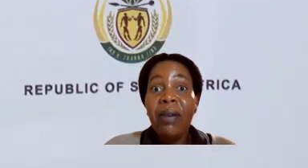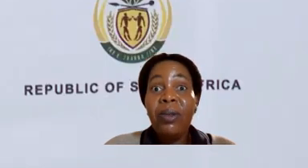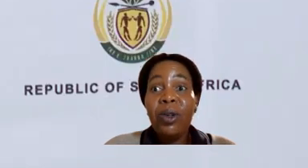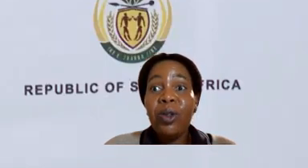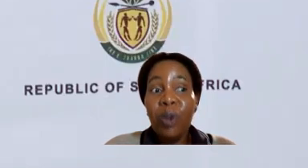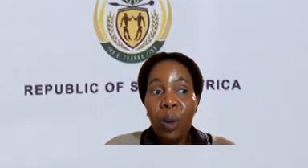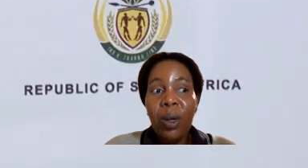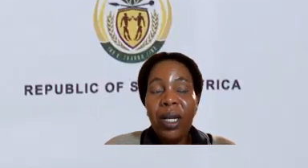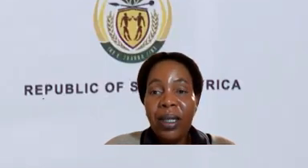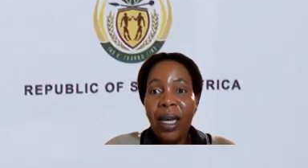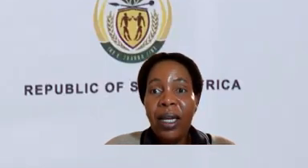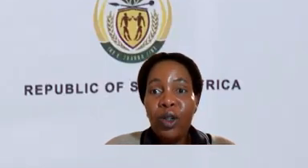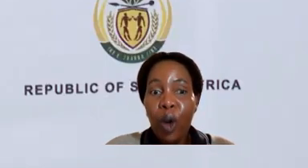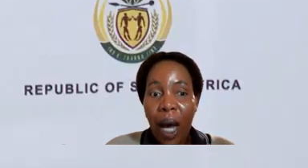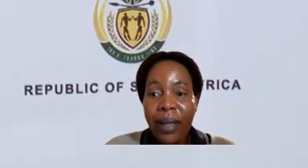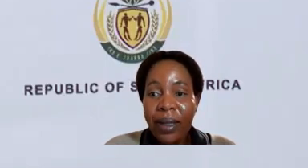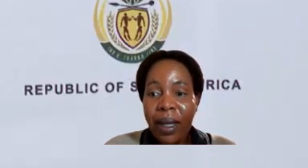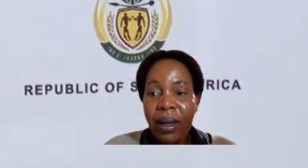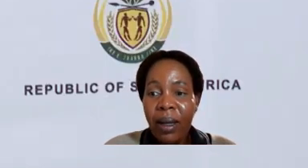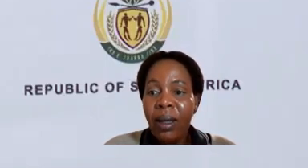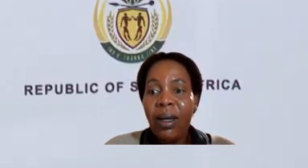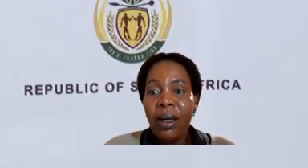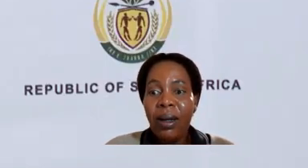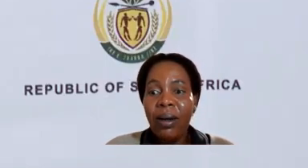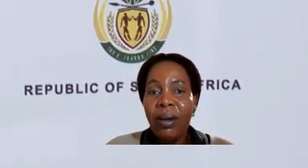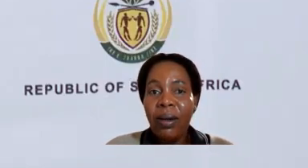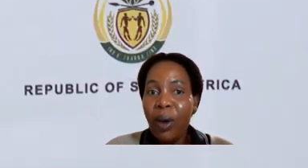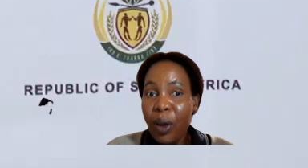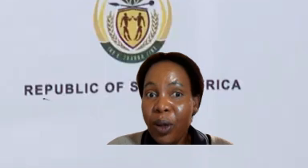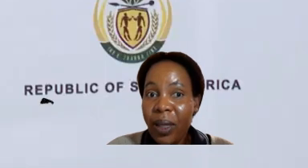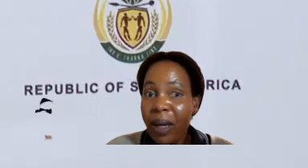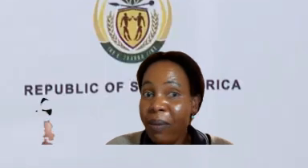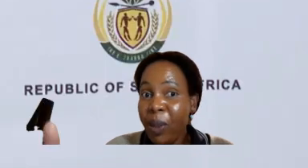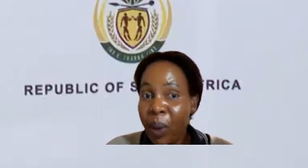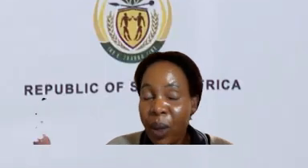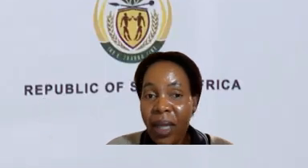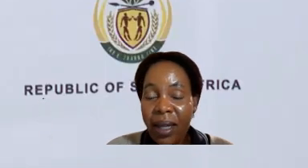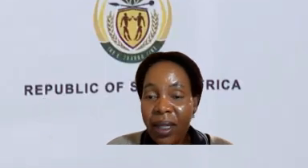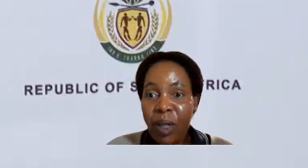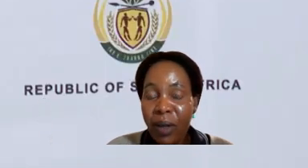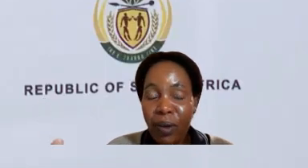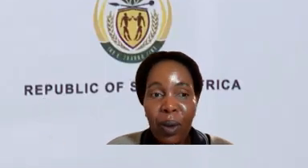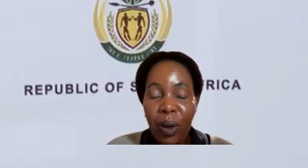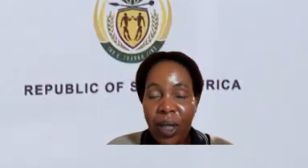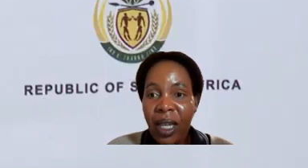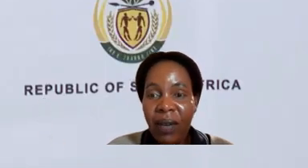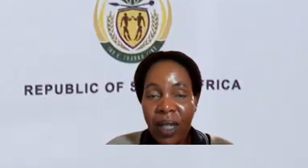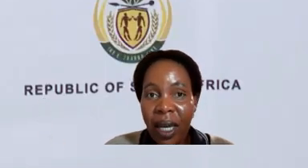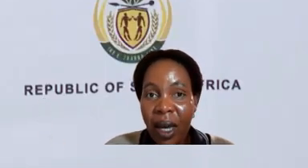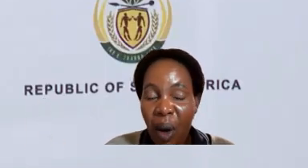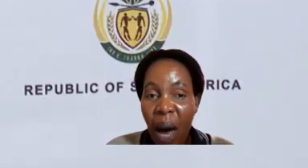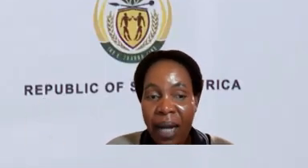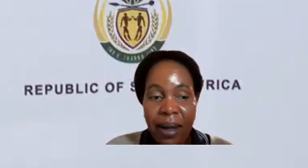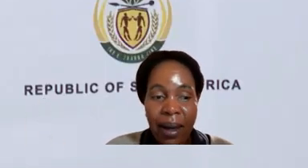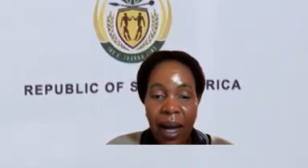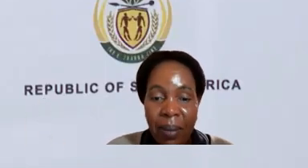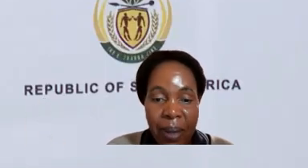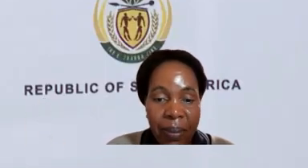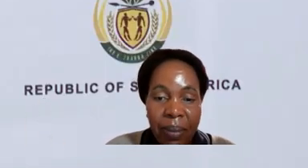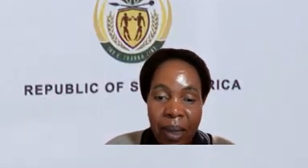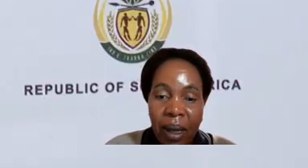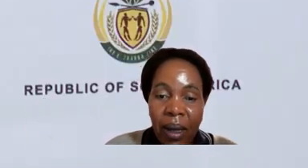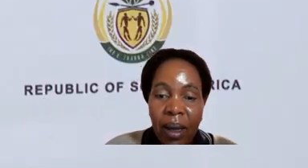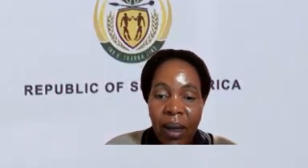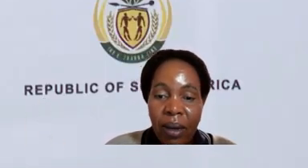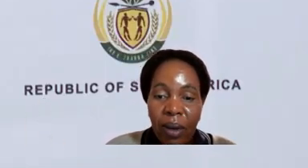like for them not to talk and say, show us. You know, go to them, the police, ask them to give you all the safety gear, go under, help